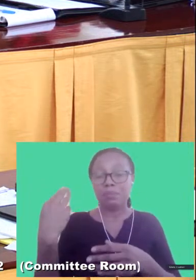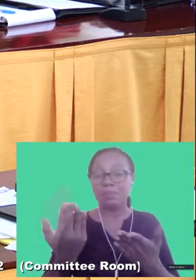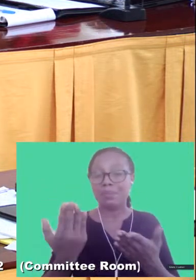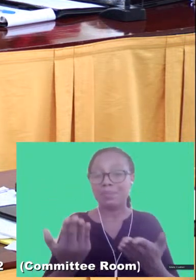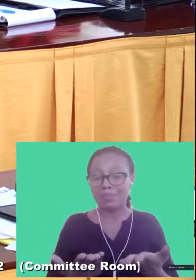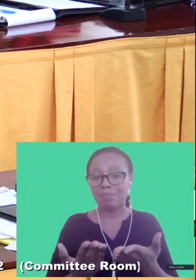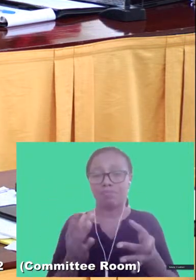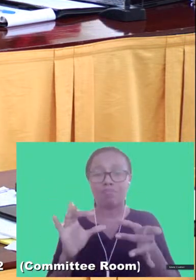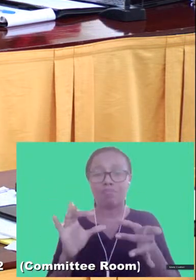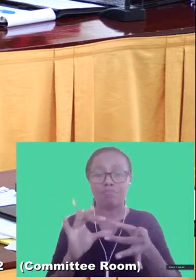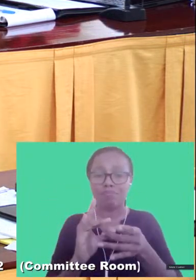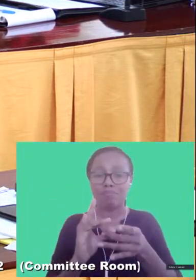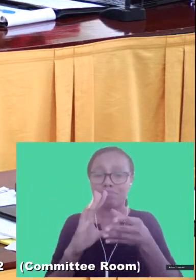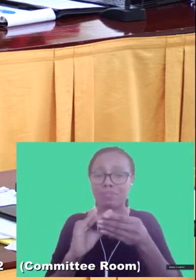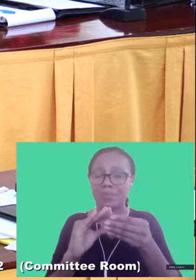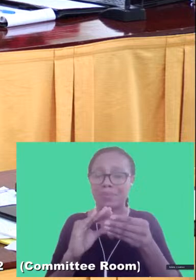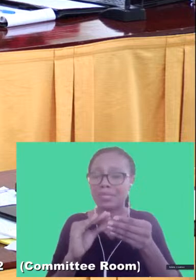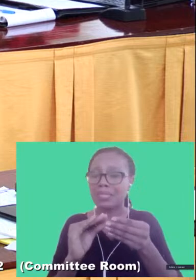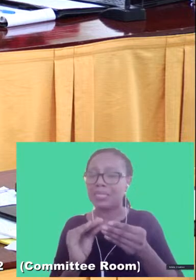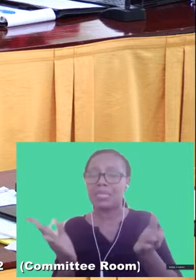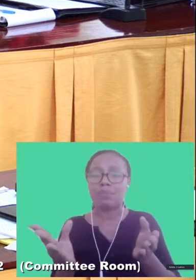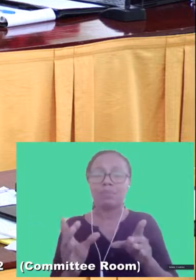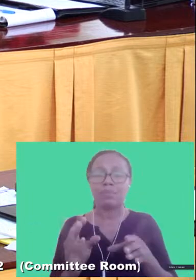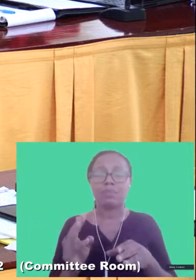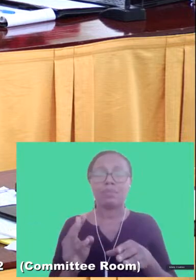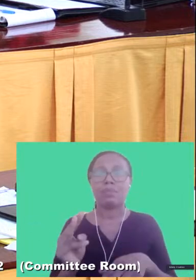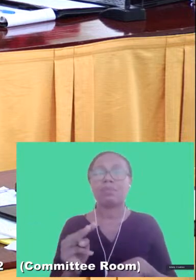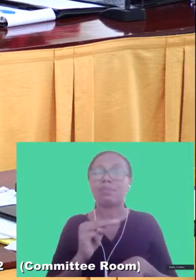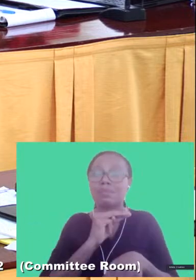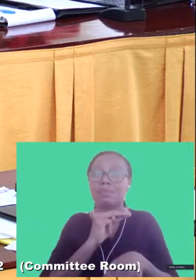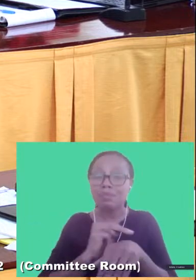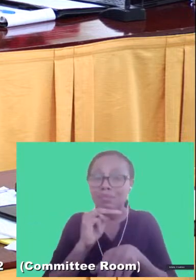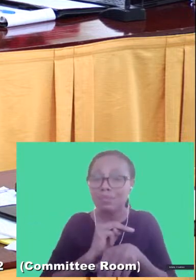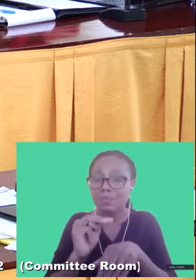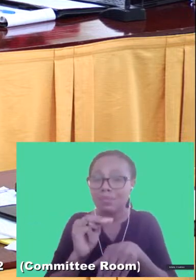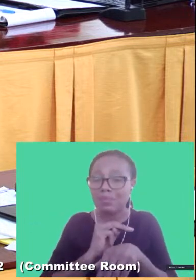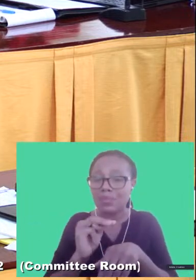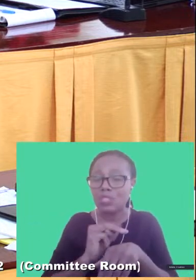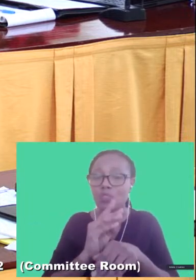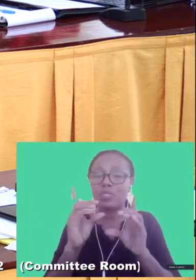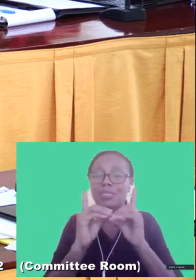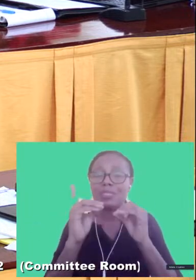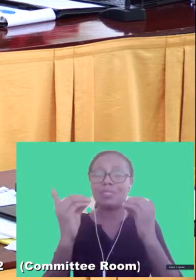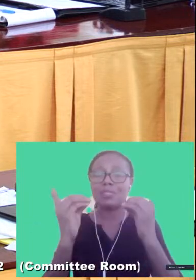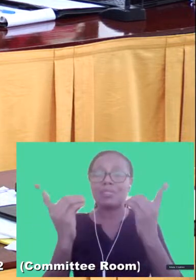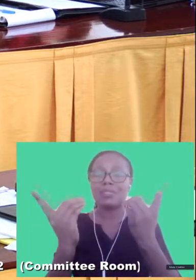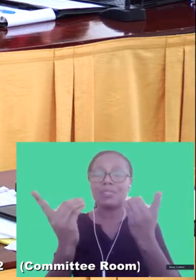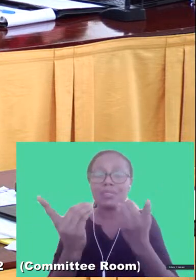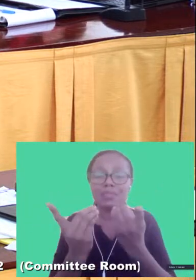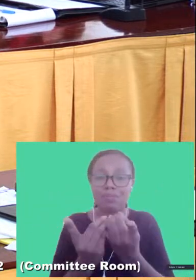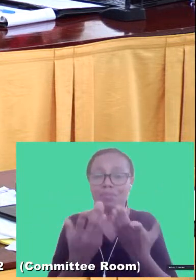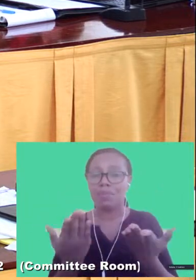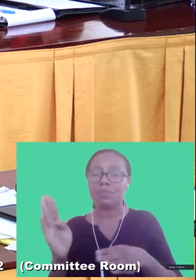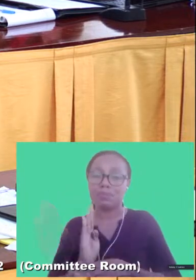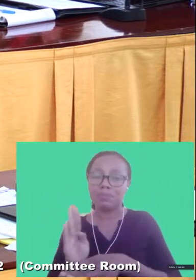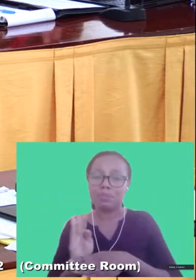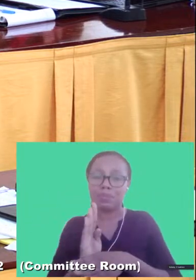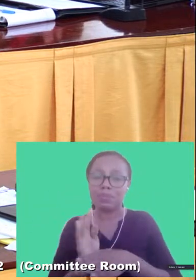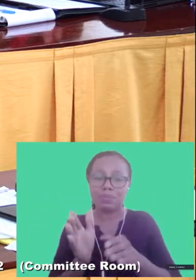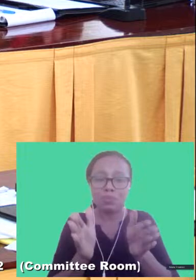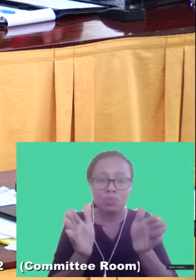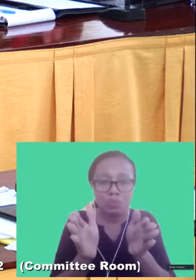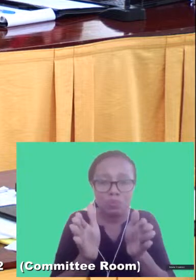and small, micro, medium enterprises creates an opportunity for us to unleash economic activity in a new